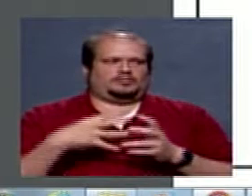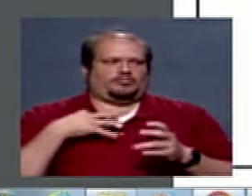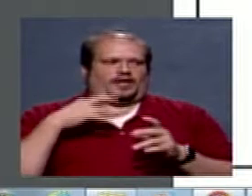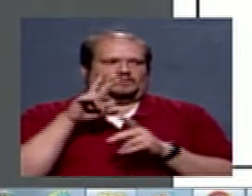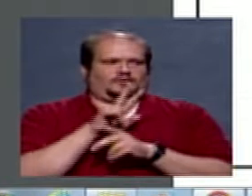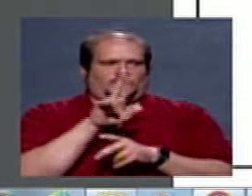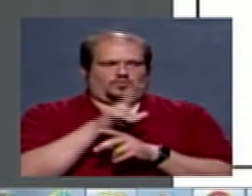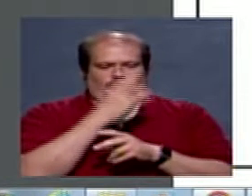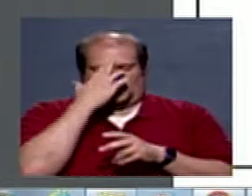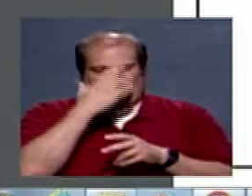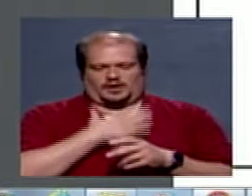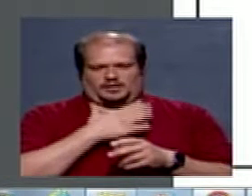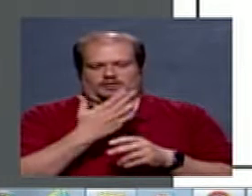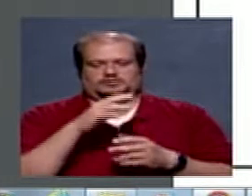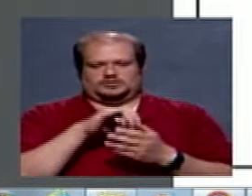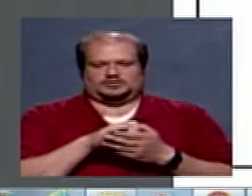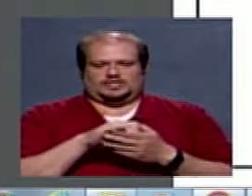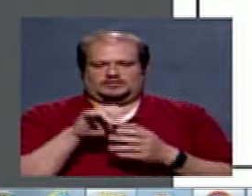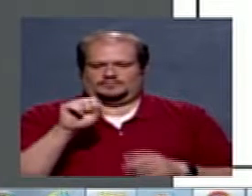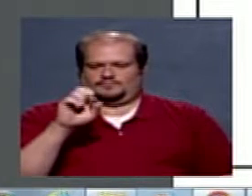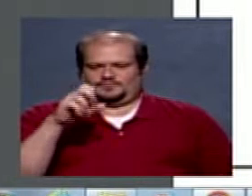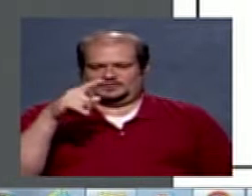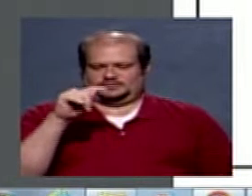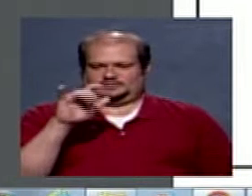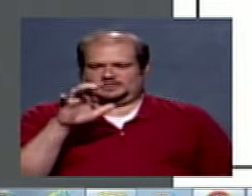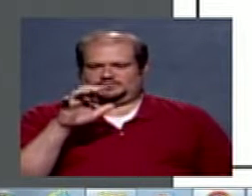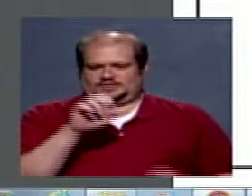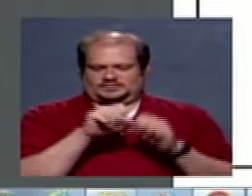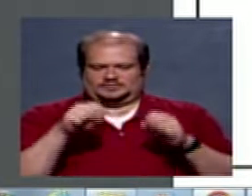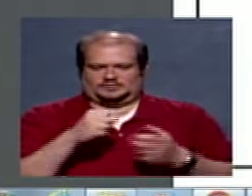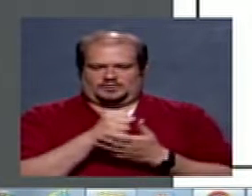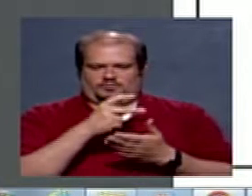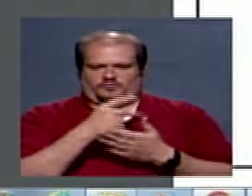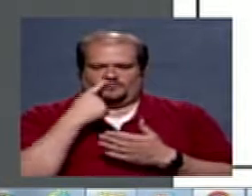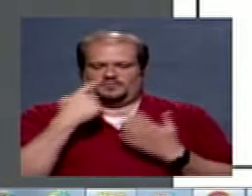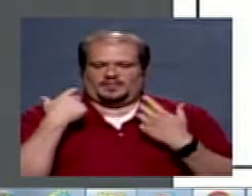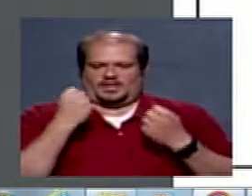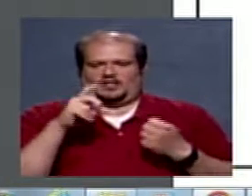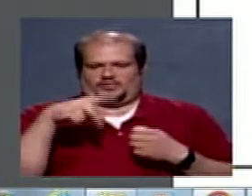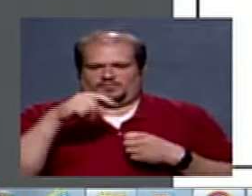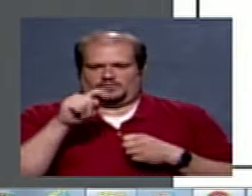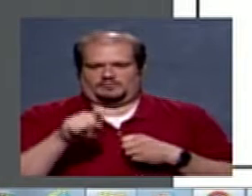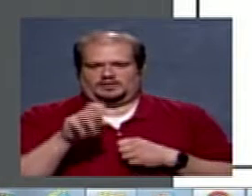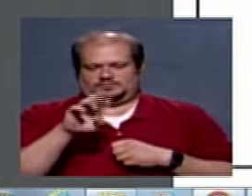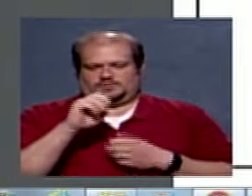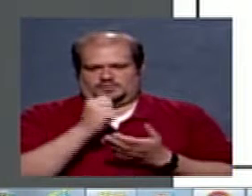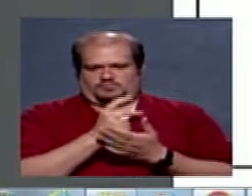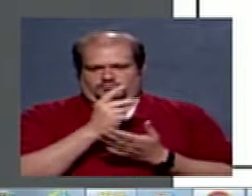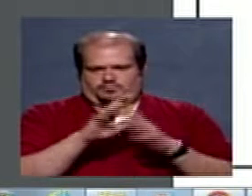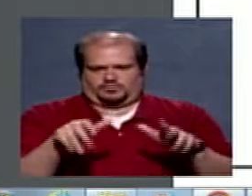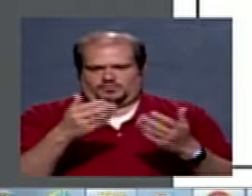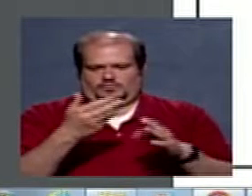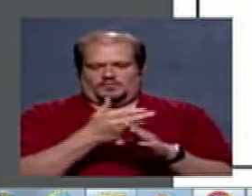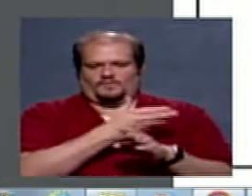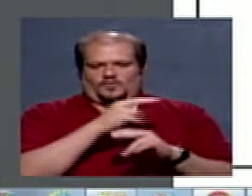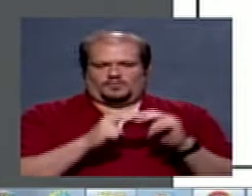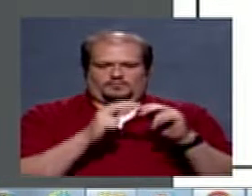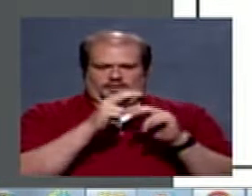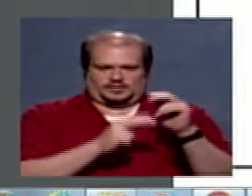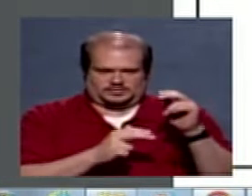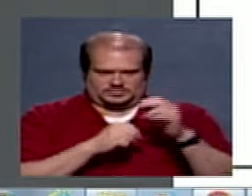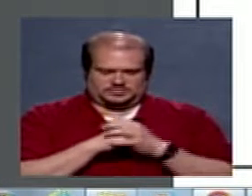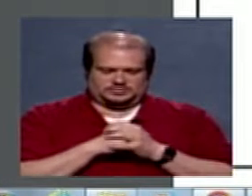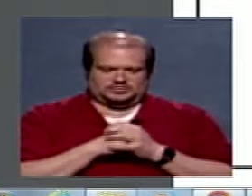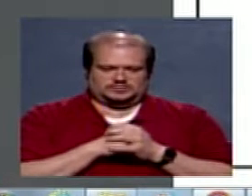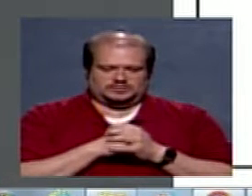is aware and has acknowledged that septic system approval from the Health Department has to be provided to staff prior to commencement of